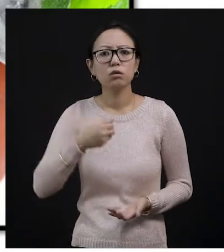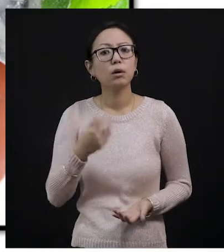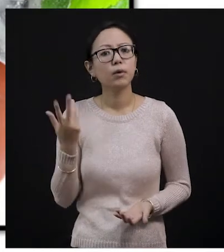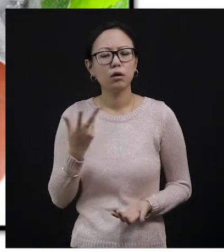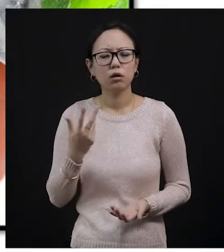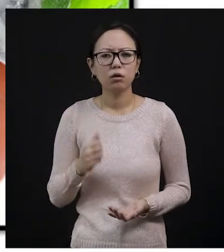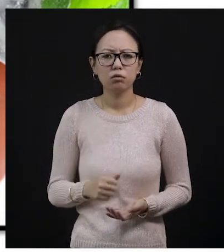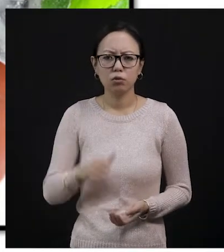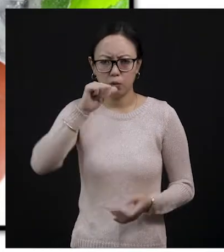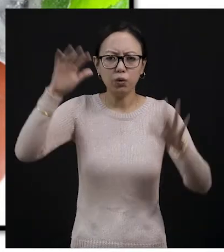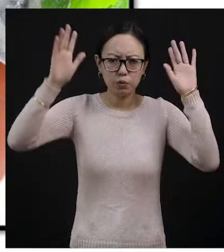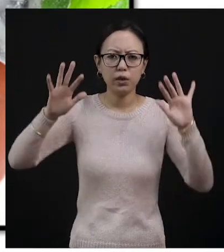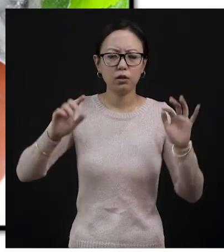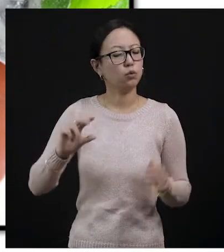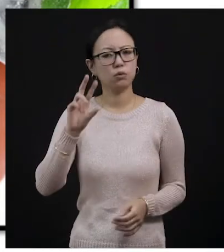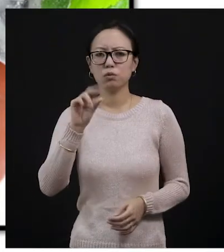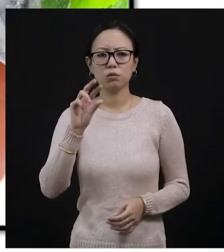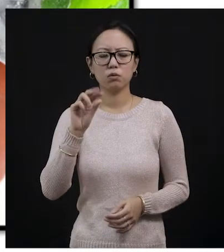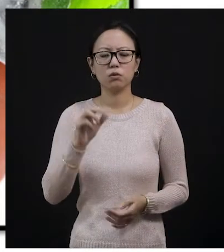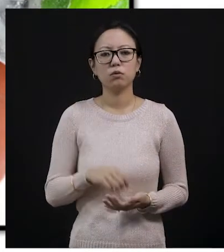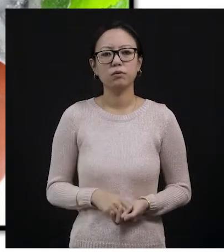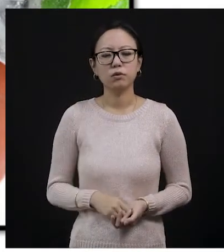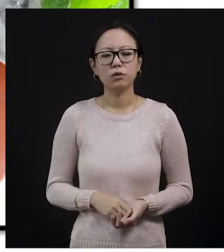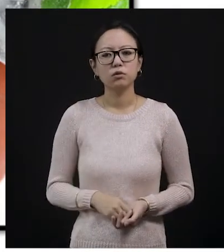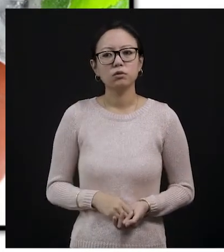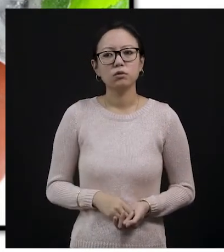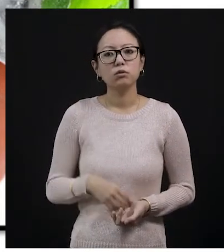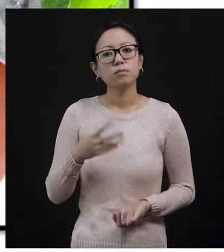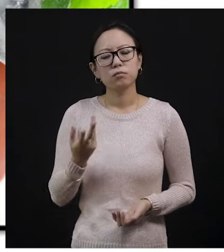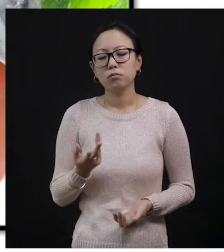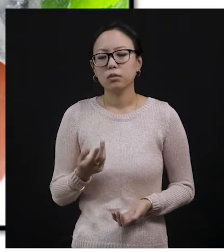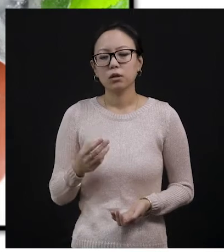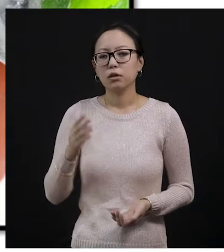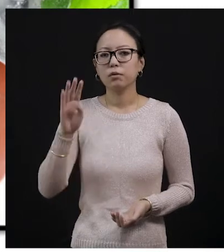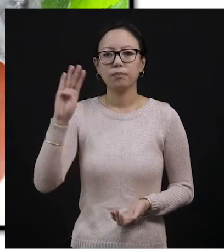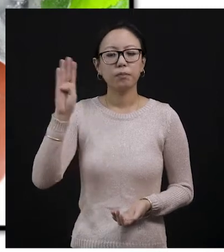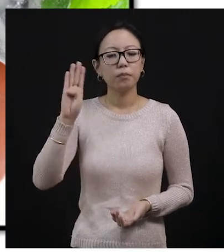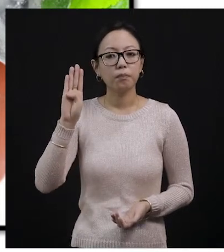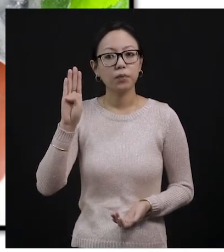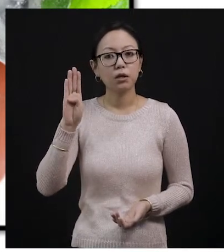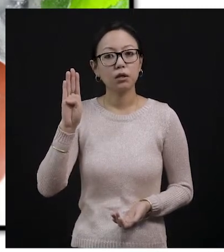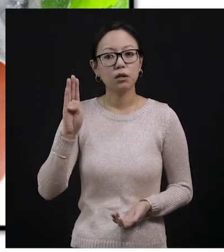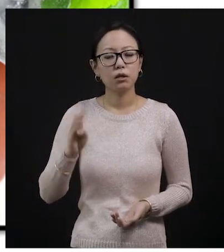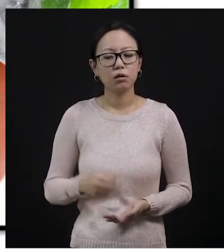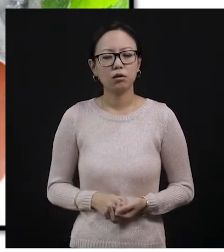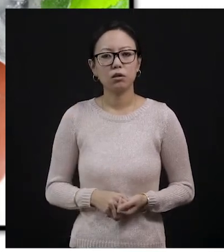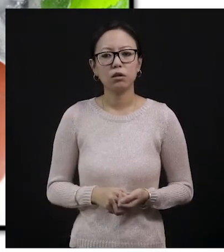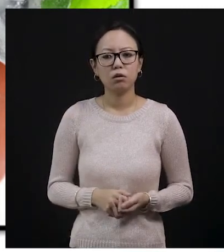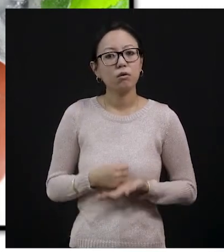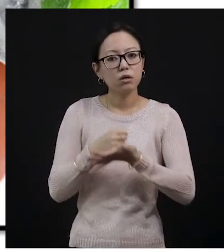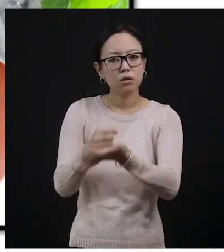How? It means the leaves has produced the water